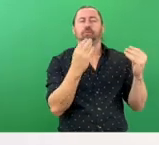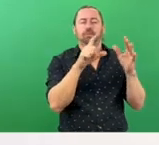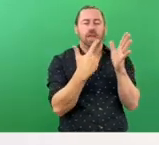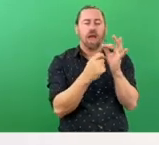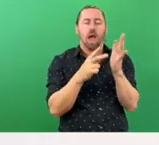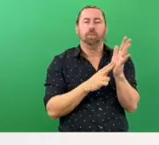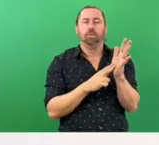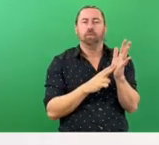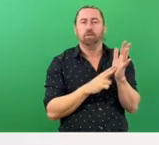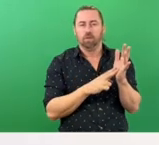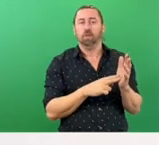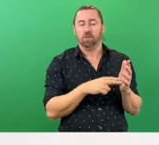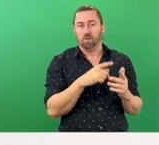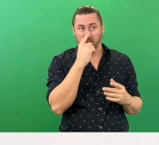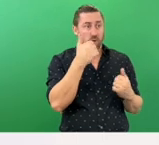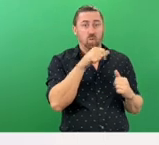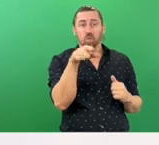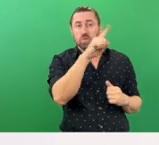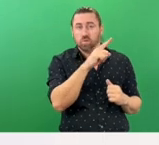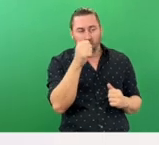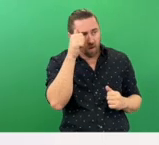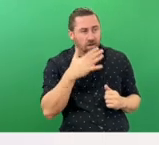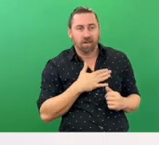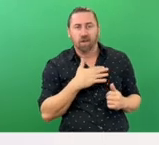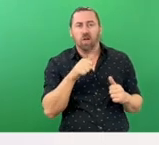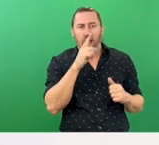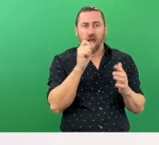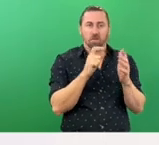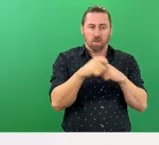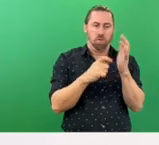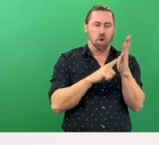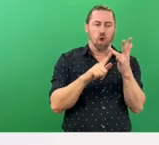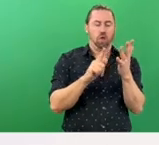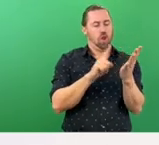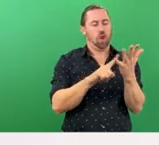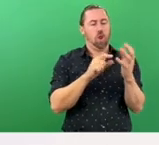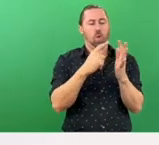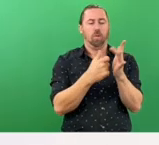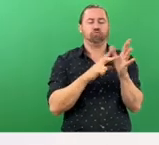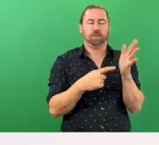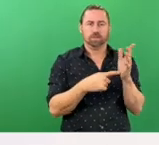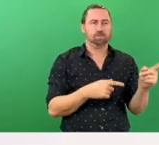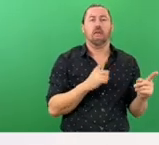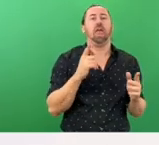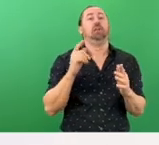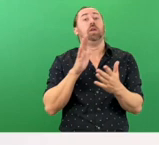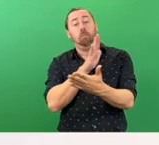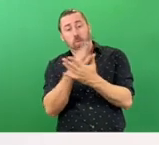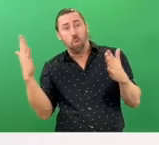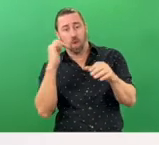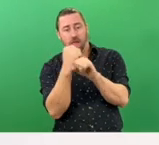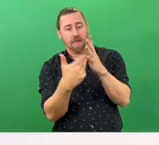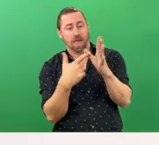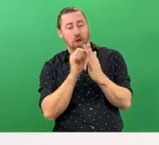in fact, so soft that powdered graphite is used as a lubricant for all you locksmiths out there, you know what I'm talking about. But if it were pure graphite, it would just